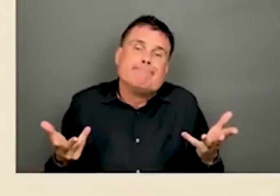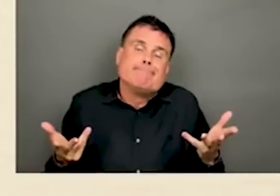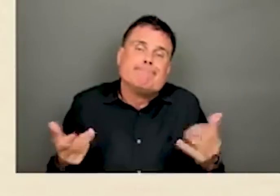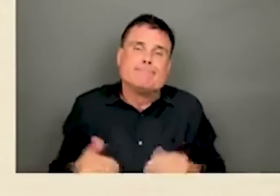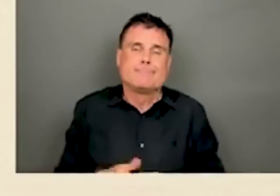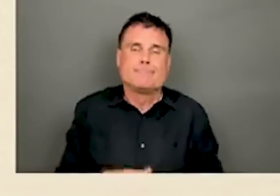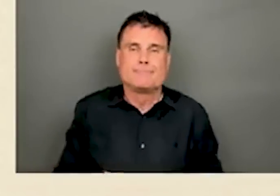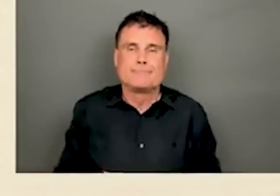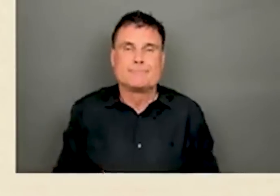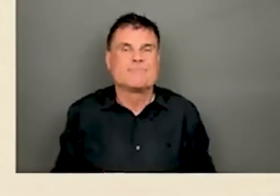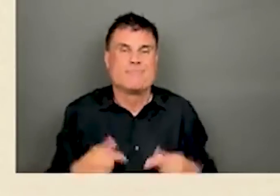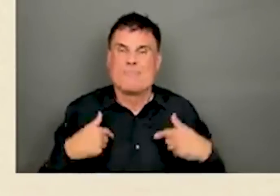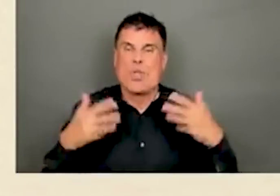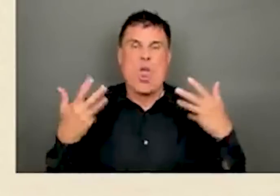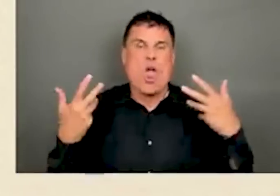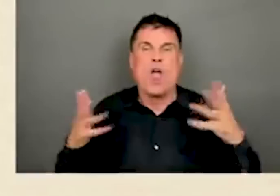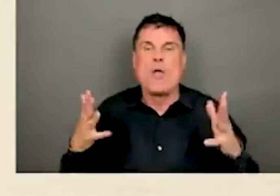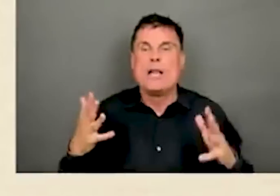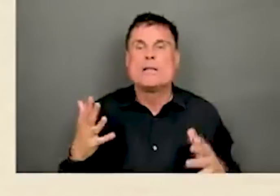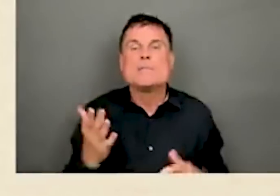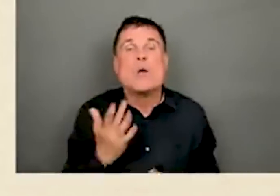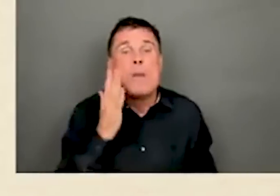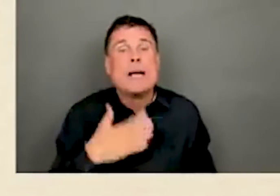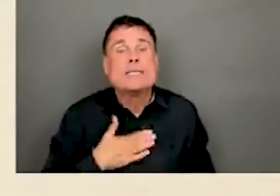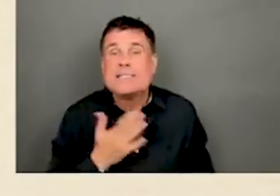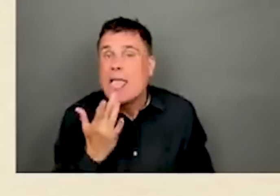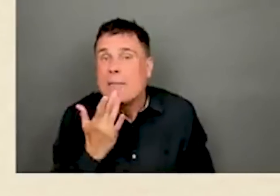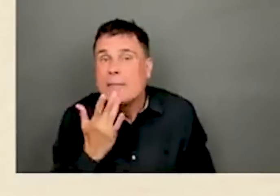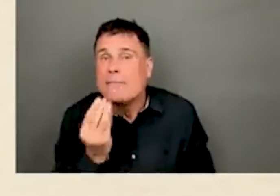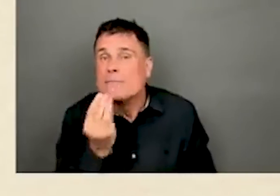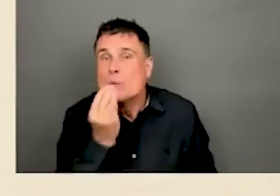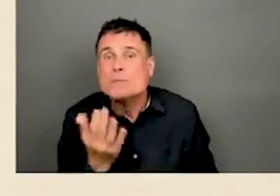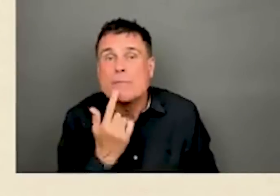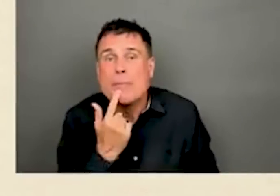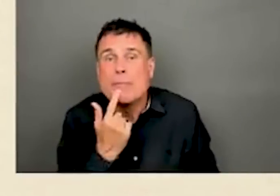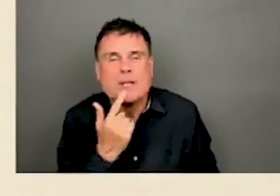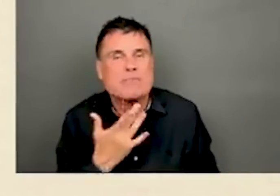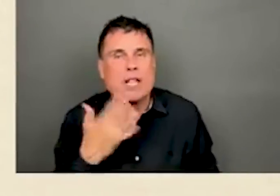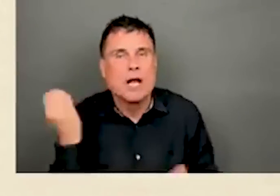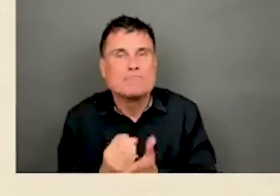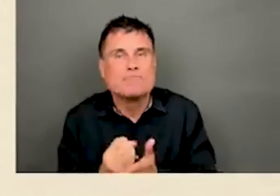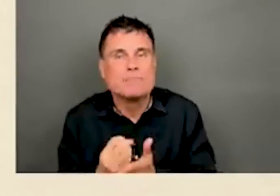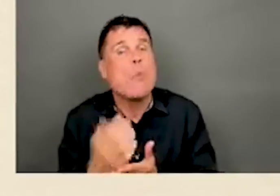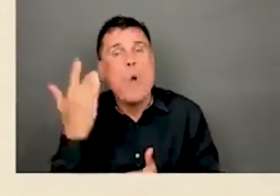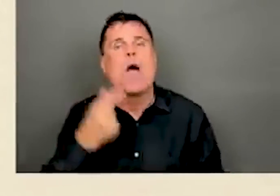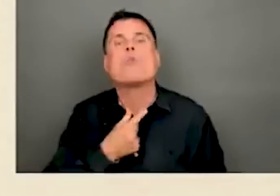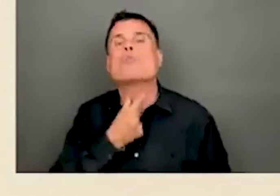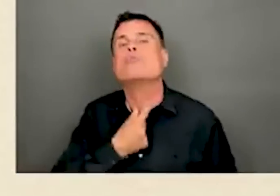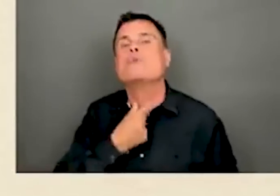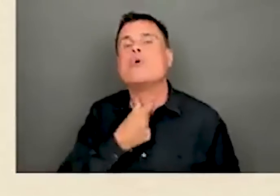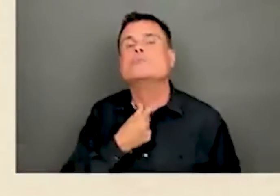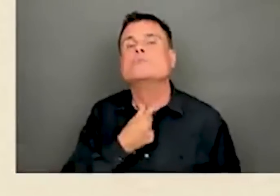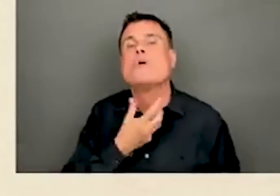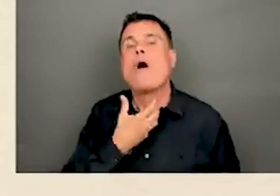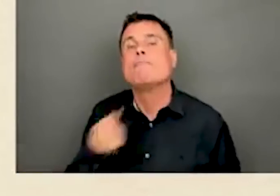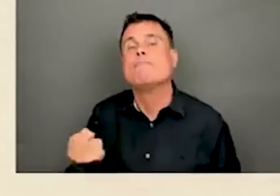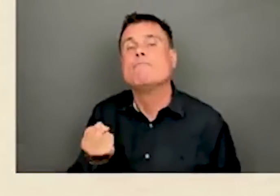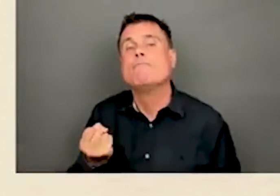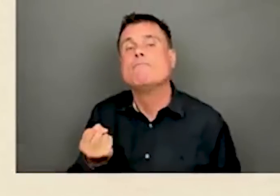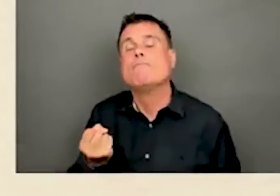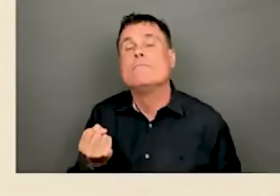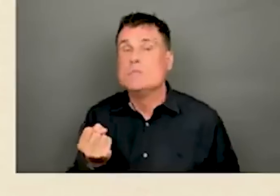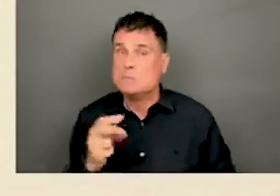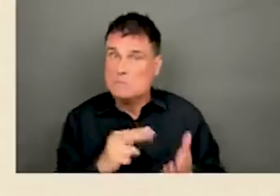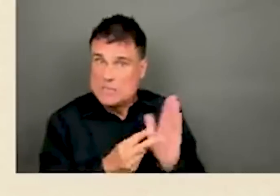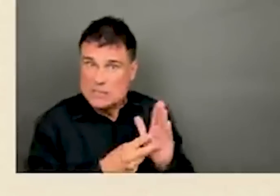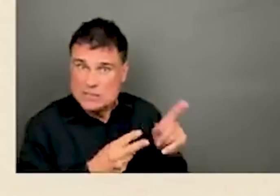the radiation treatment. So it's difficult to say. And no one's really tried to parse it out, Les. I get